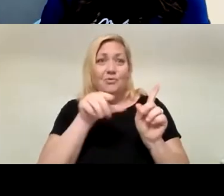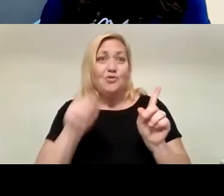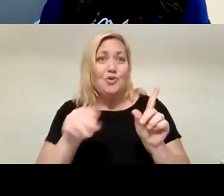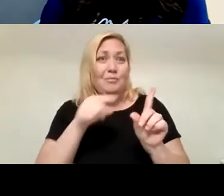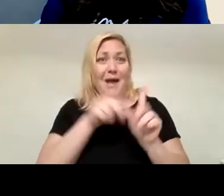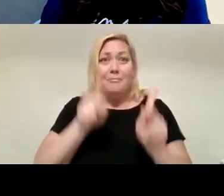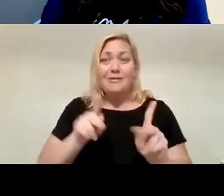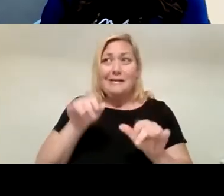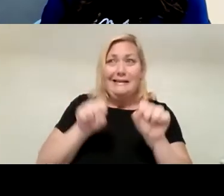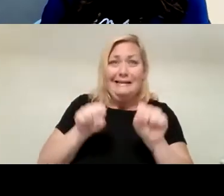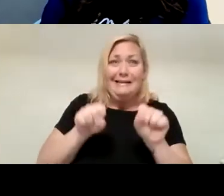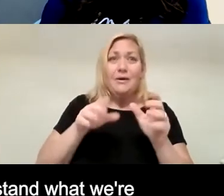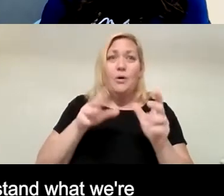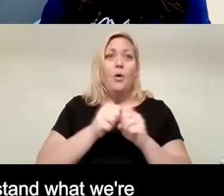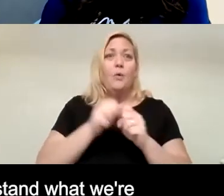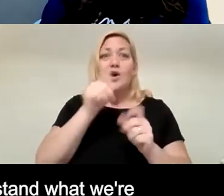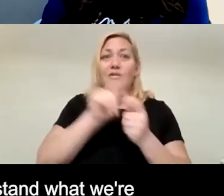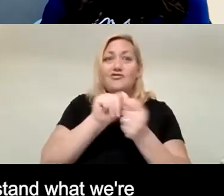maybe we didn't get a translator